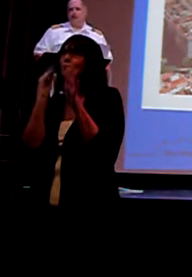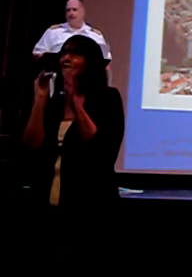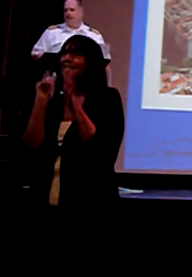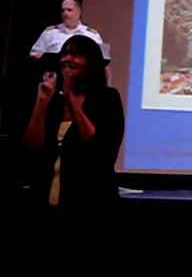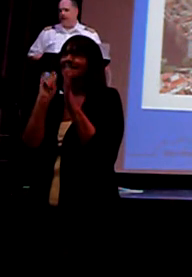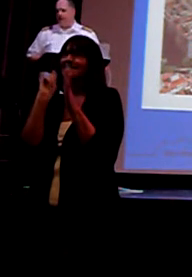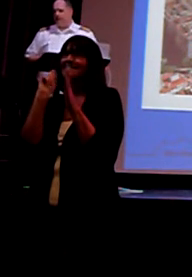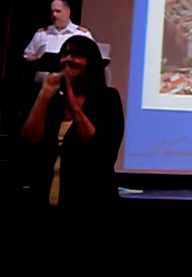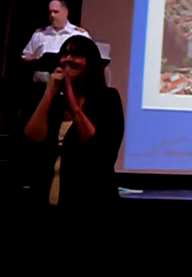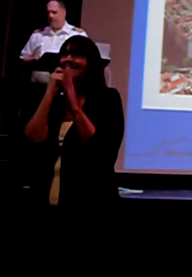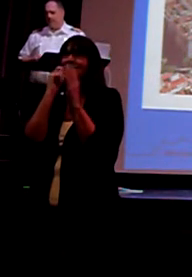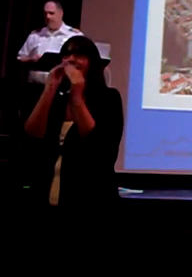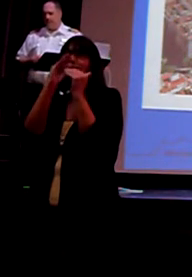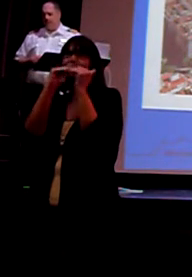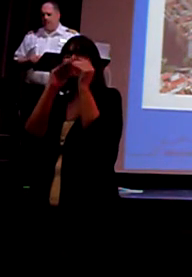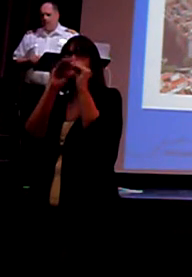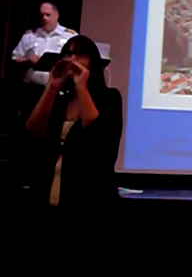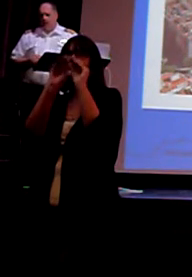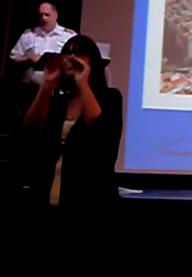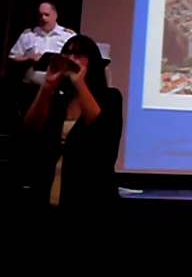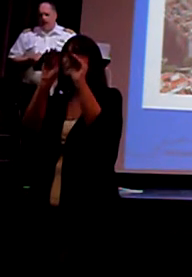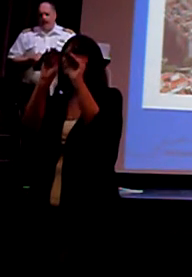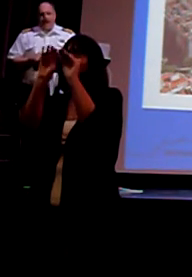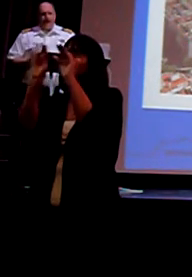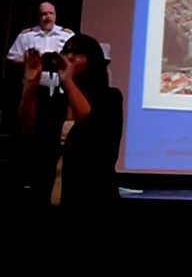neatly made.